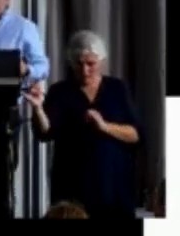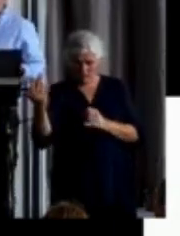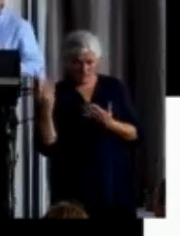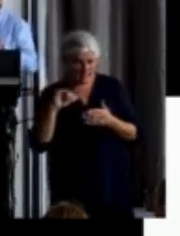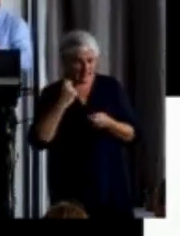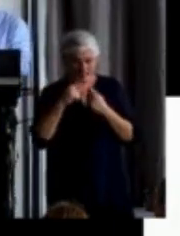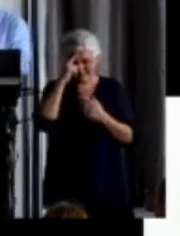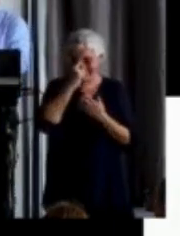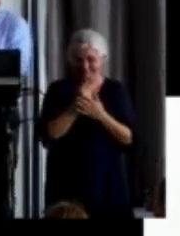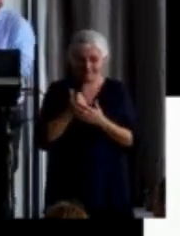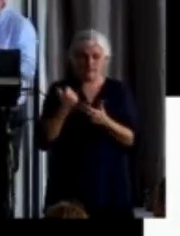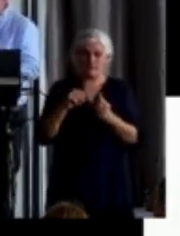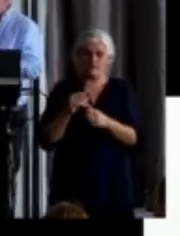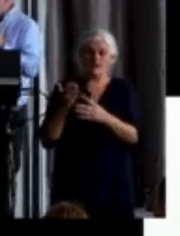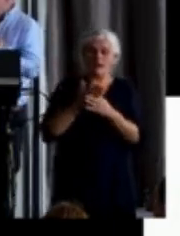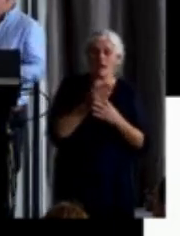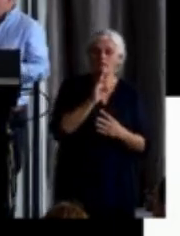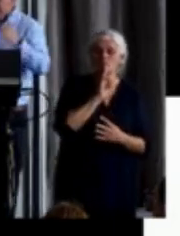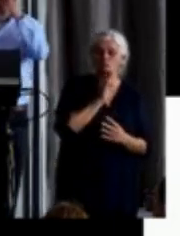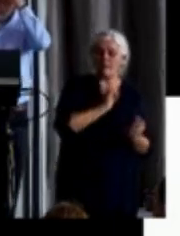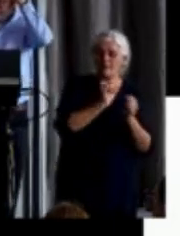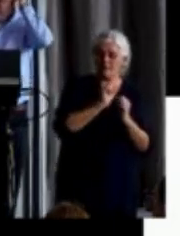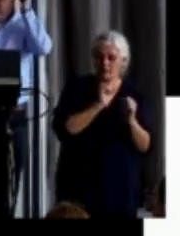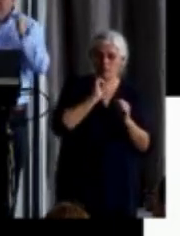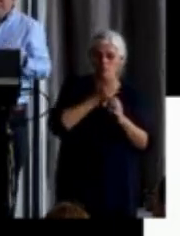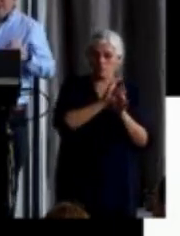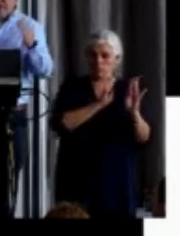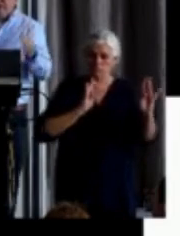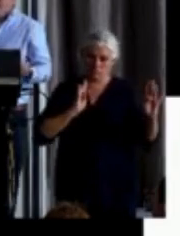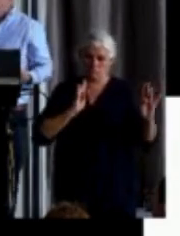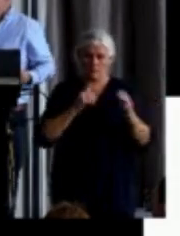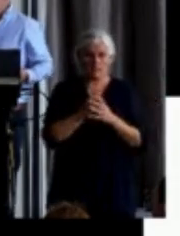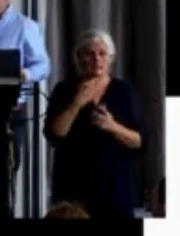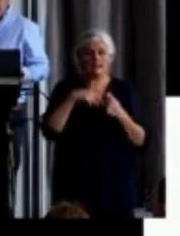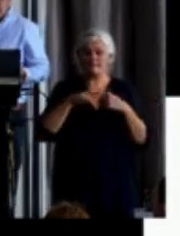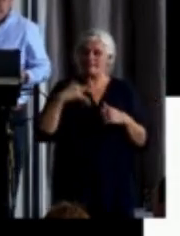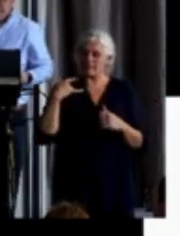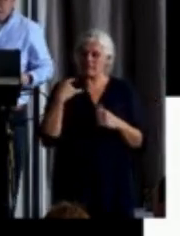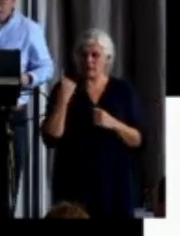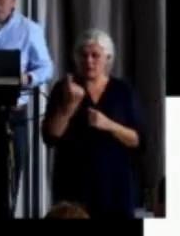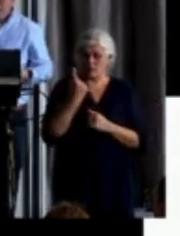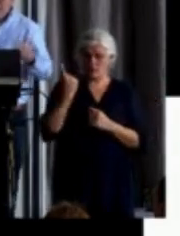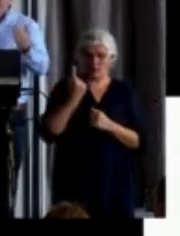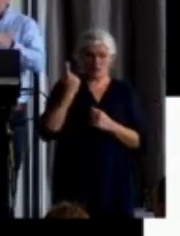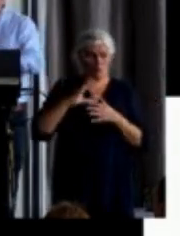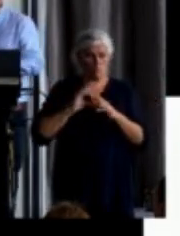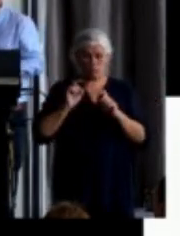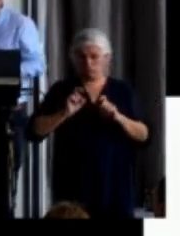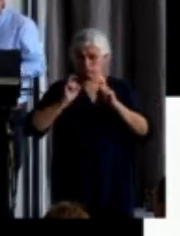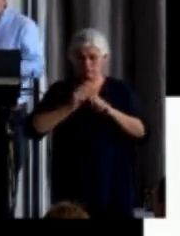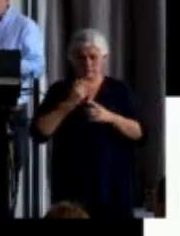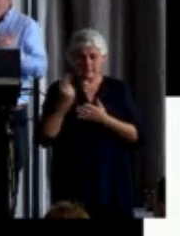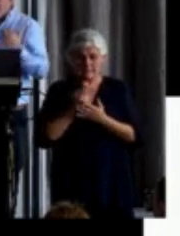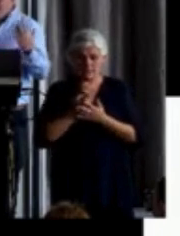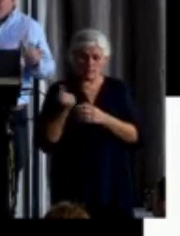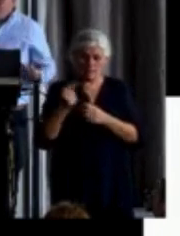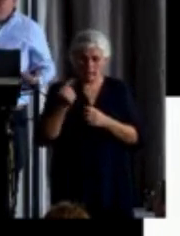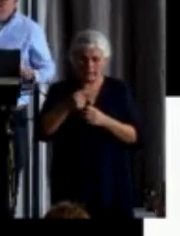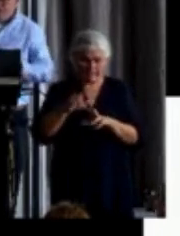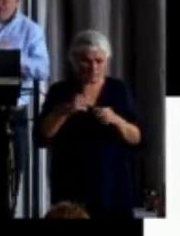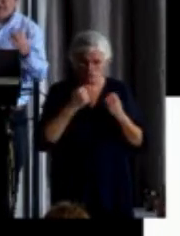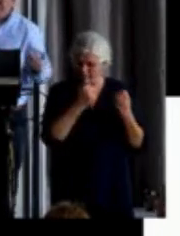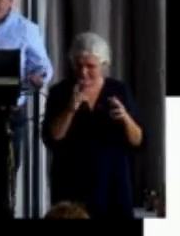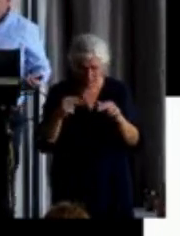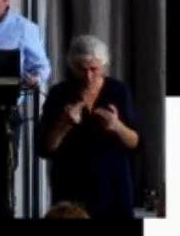it a decision to access private services due to the waiting lists. Feels increasingly isolated at home. Seizures return, fear of not being able to